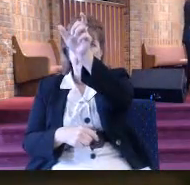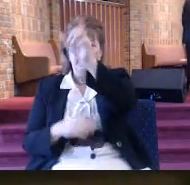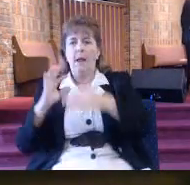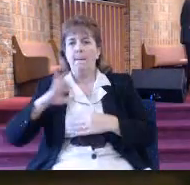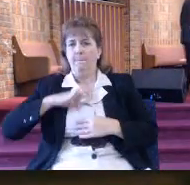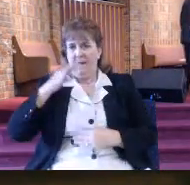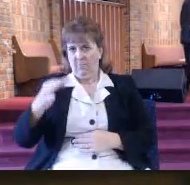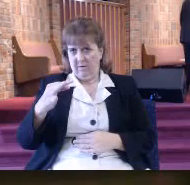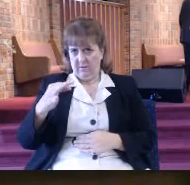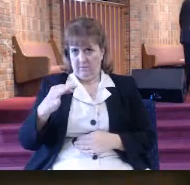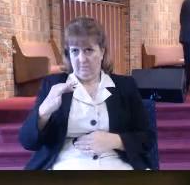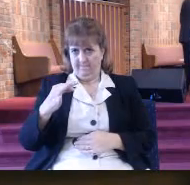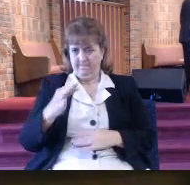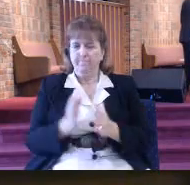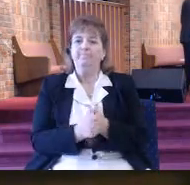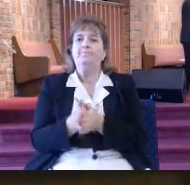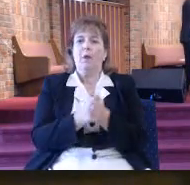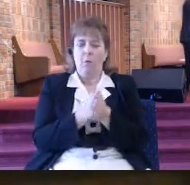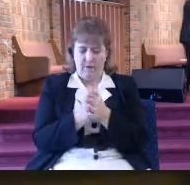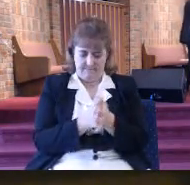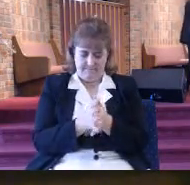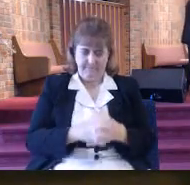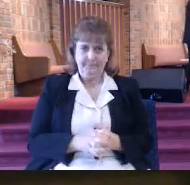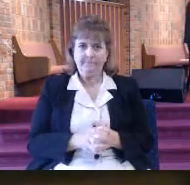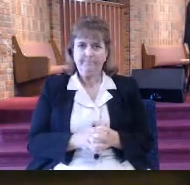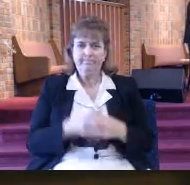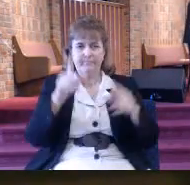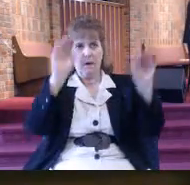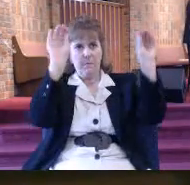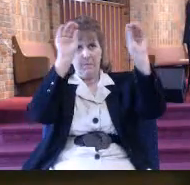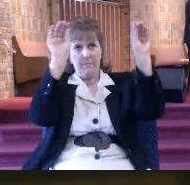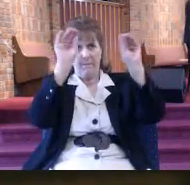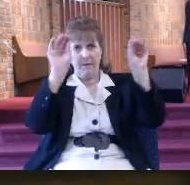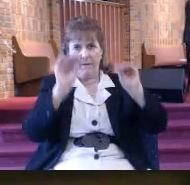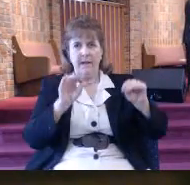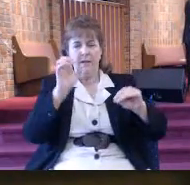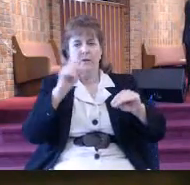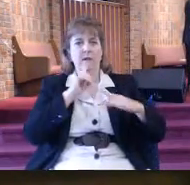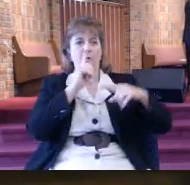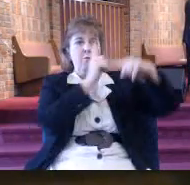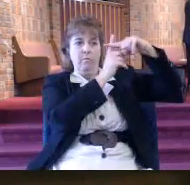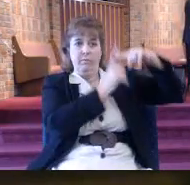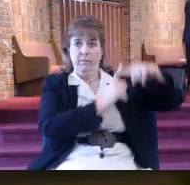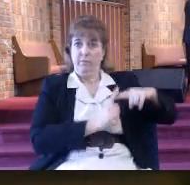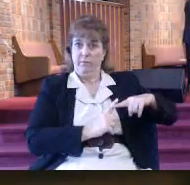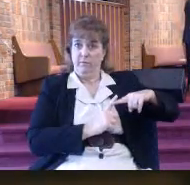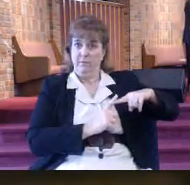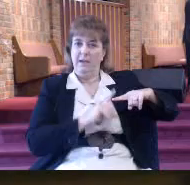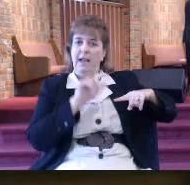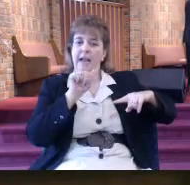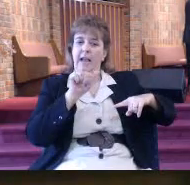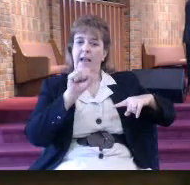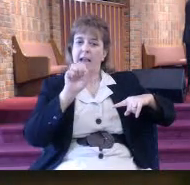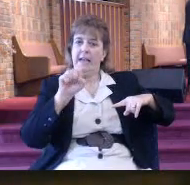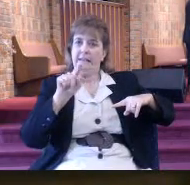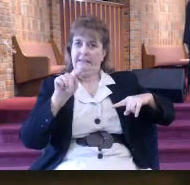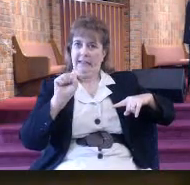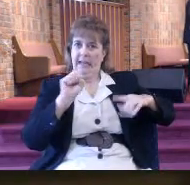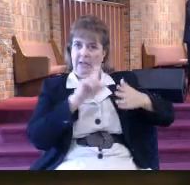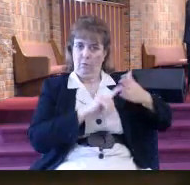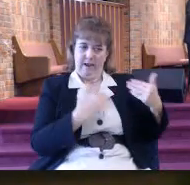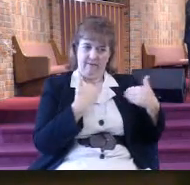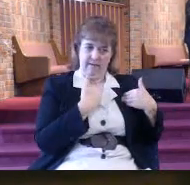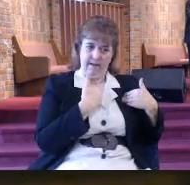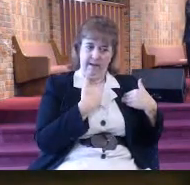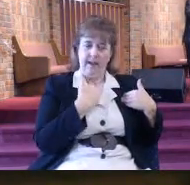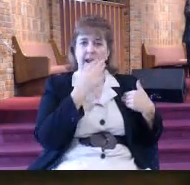All right. Let's talk about, and when you do a balance sheet, then you're going to have to talk about assets, those things that are for you, and then you're going to have to